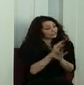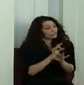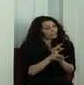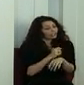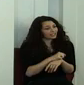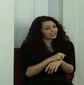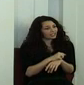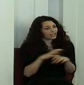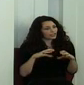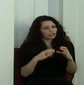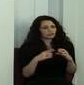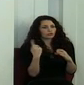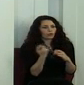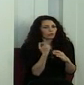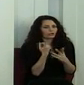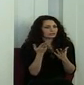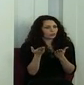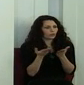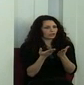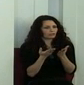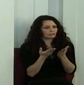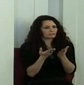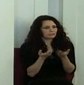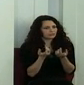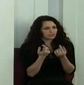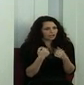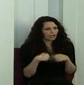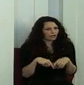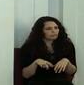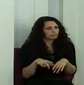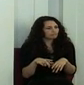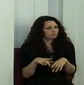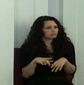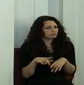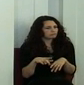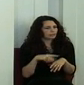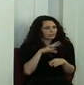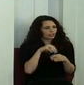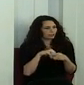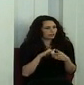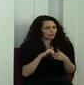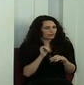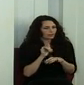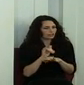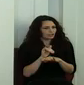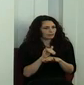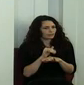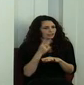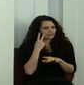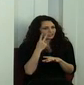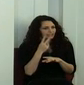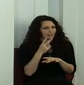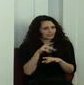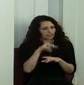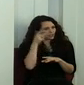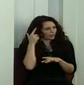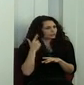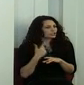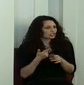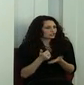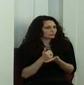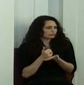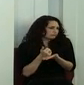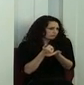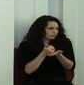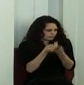course donations are always welcome to help offset any costs that may be accumulated for that evening. But please see Pastor Lucia, and she'll give you